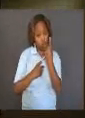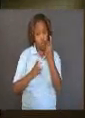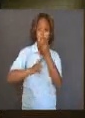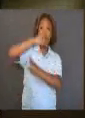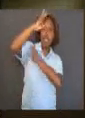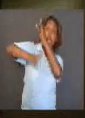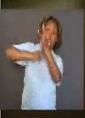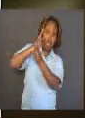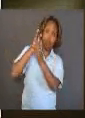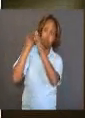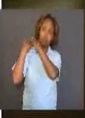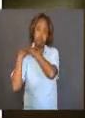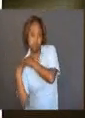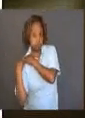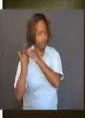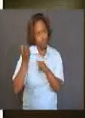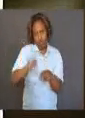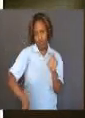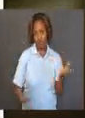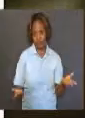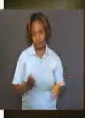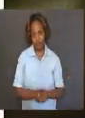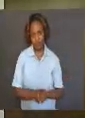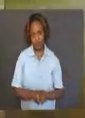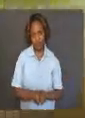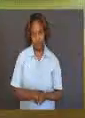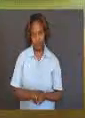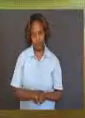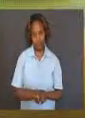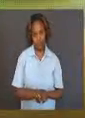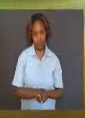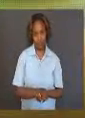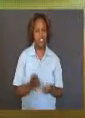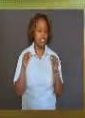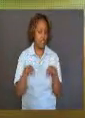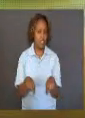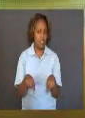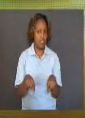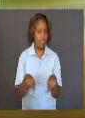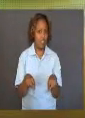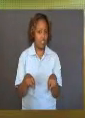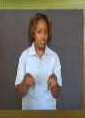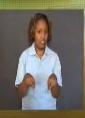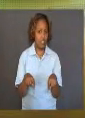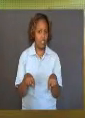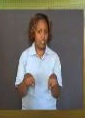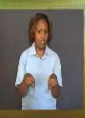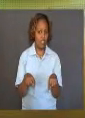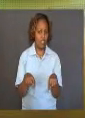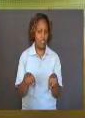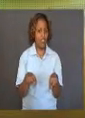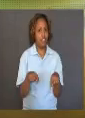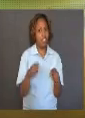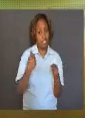the burdens of the world. Today, we have continued